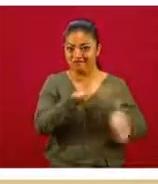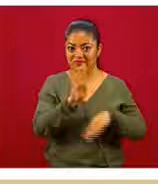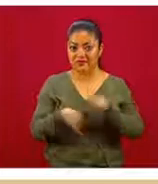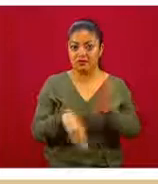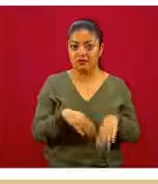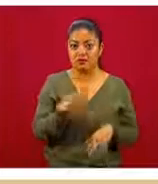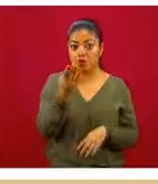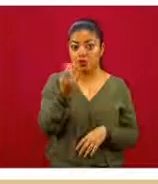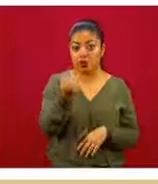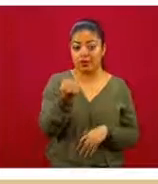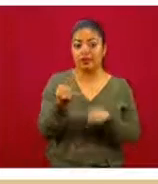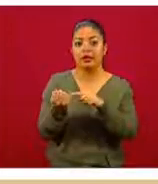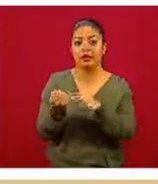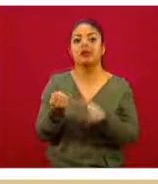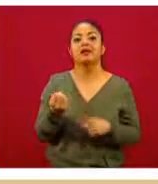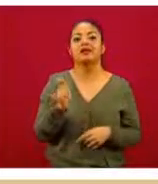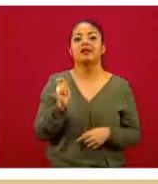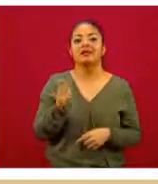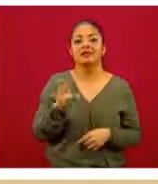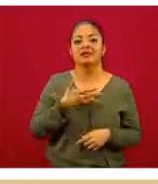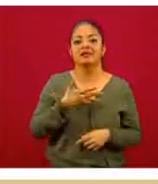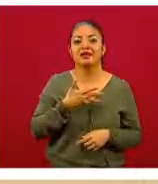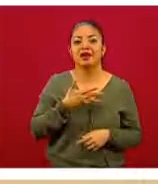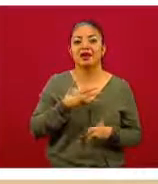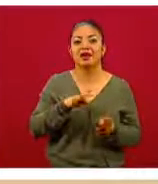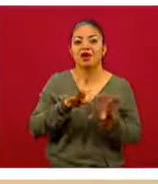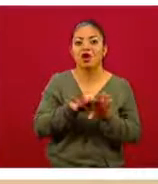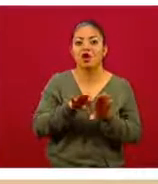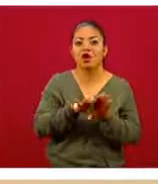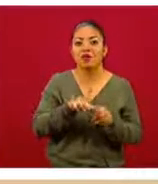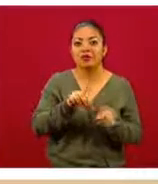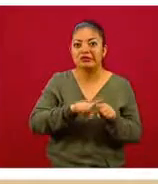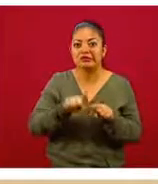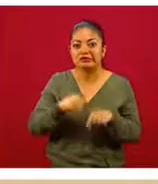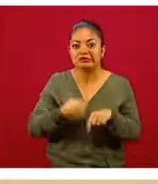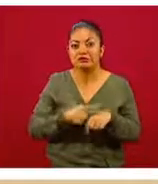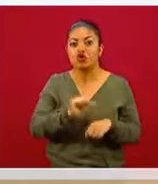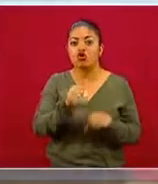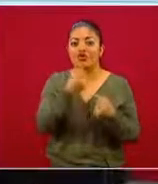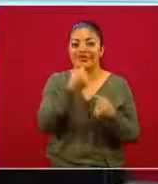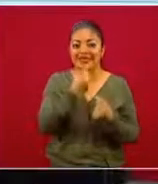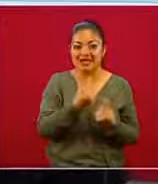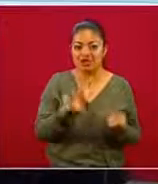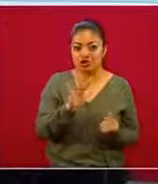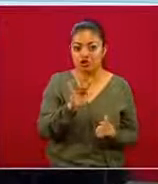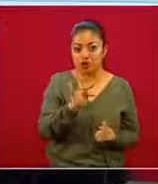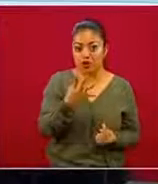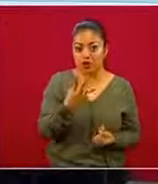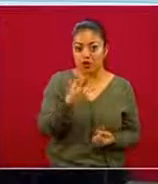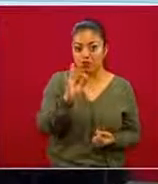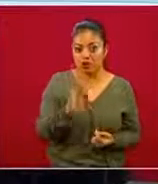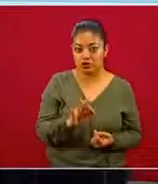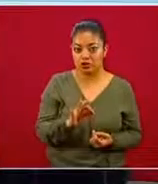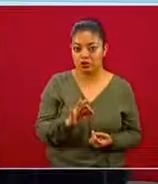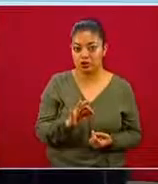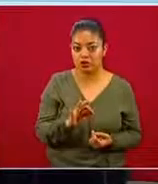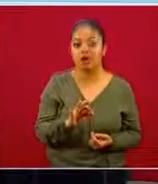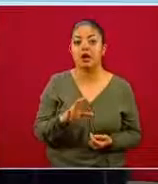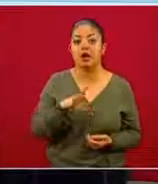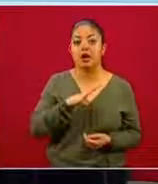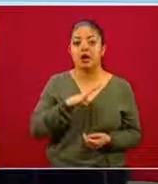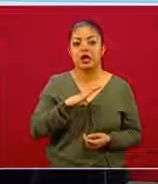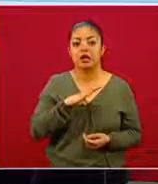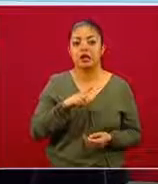them. Of these children and adolescents who died, 54% of them were